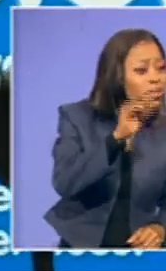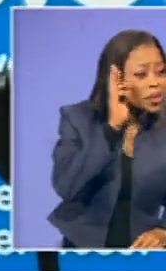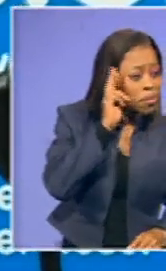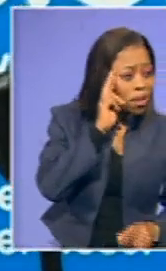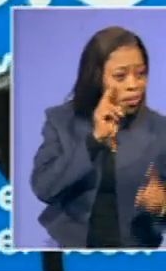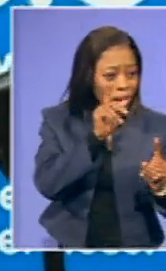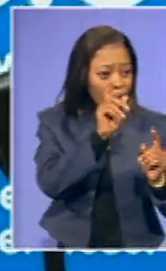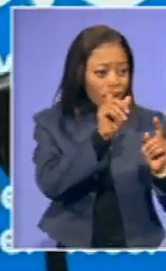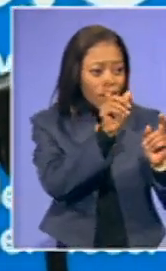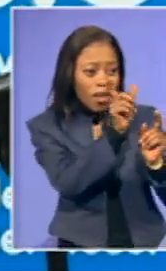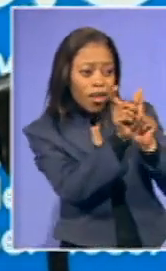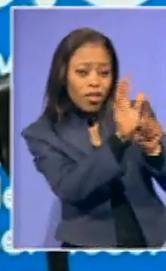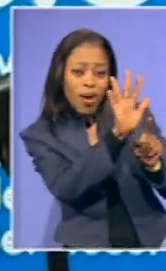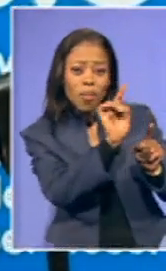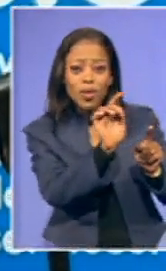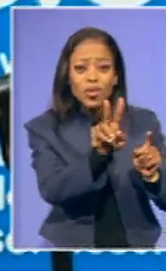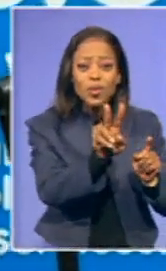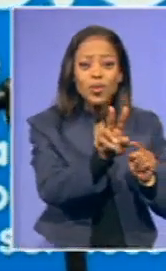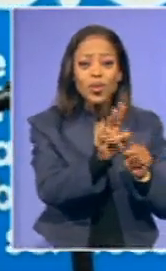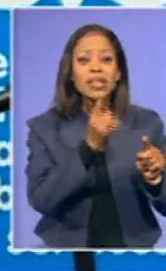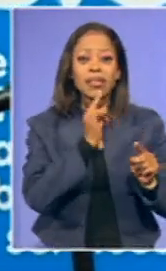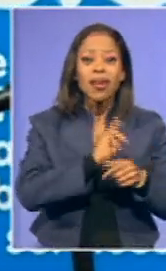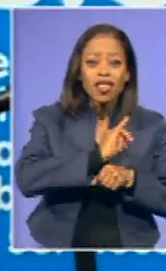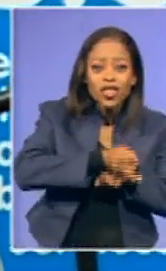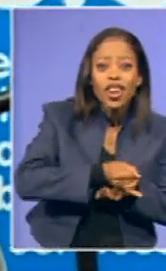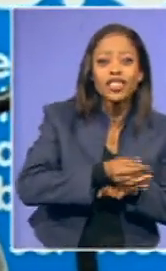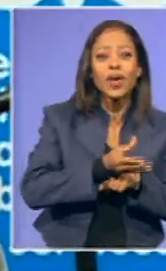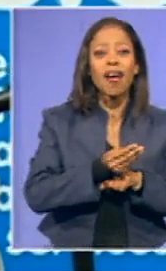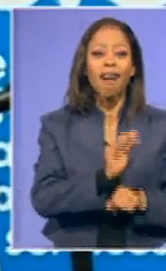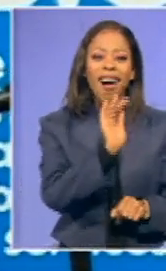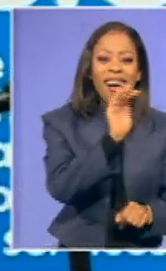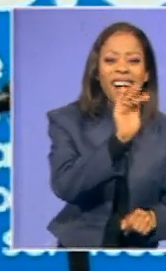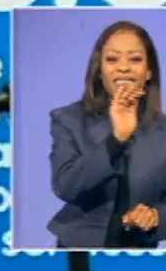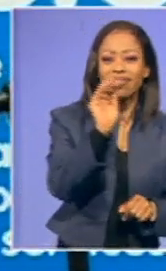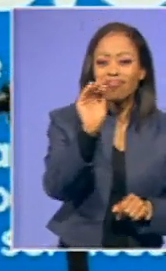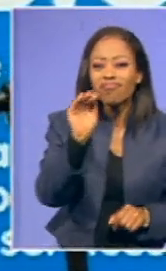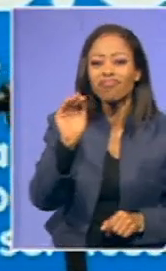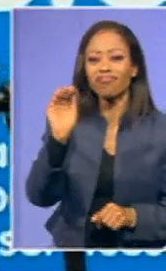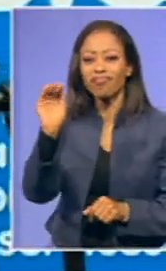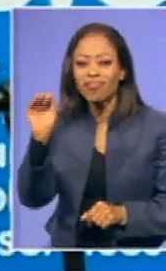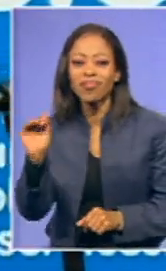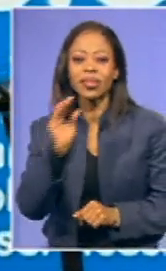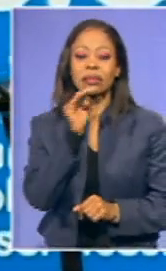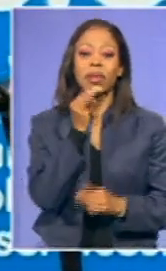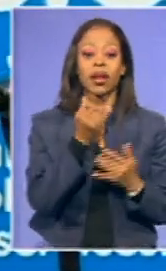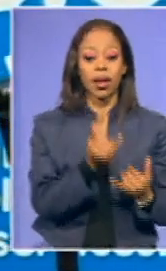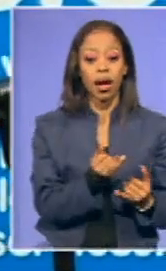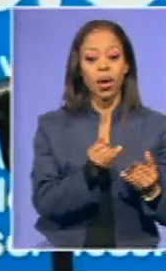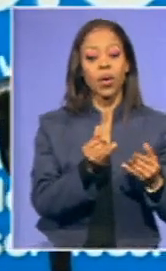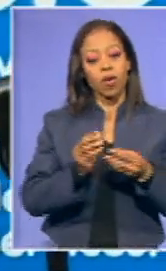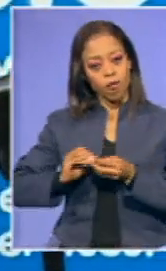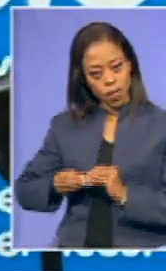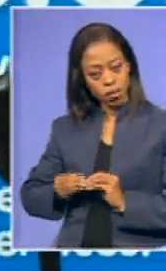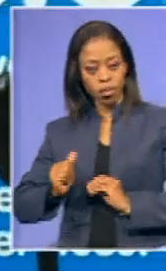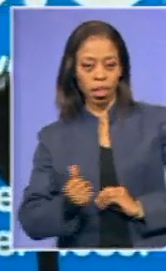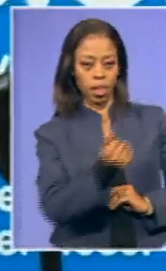clause 5.2, it was saying we are insured. So we have contacted the insurance, and the way it works is that then we must then fix and do a